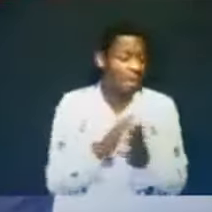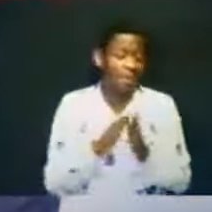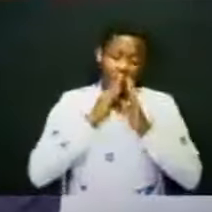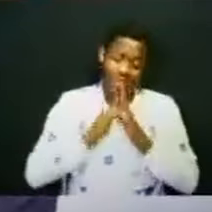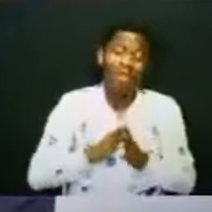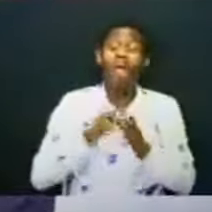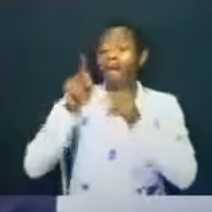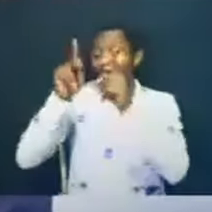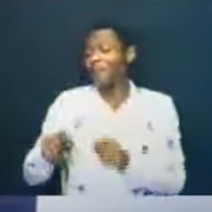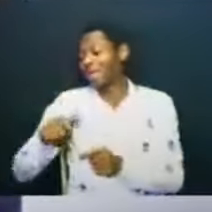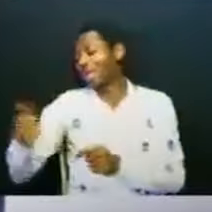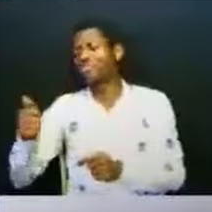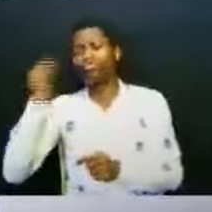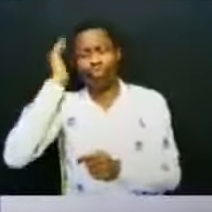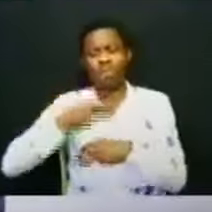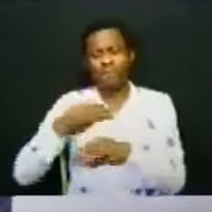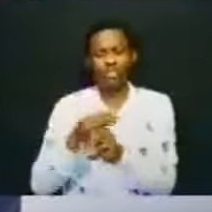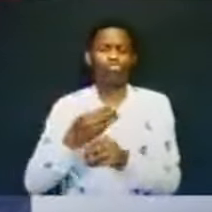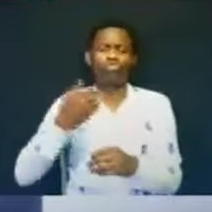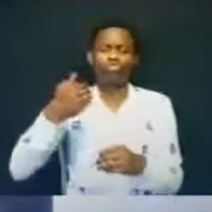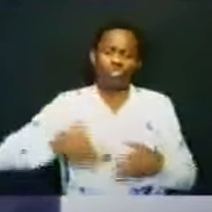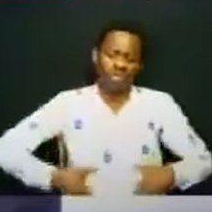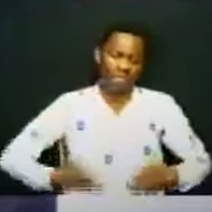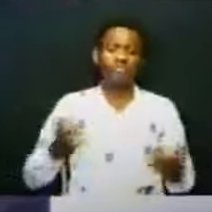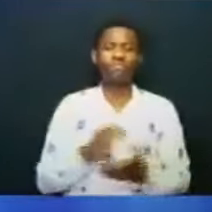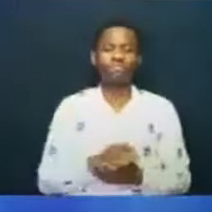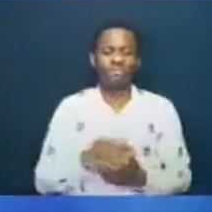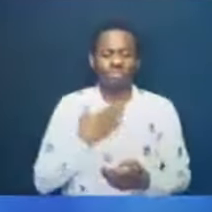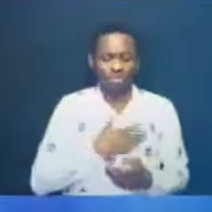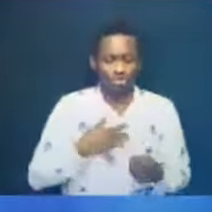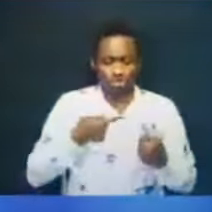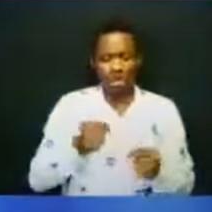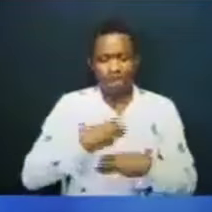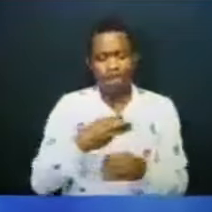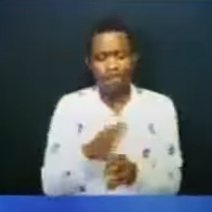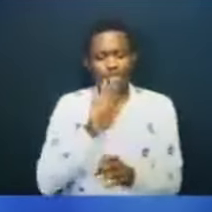you. You need to make yourself nothing. It